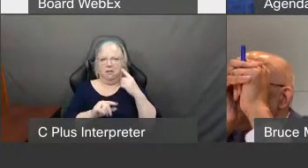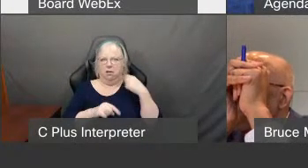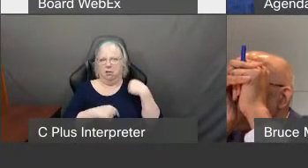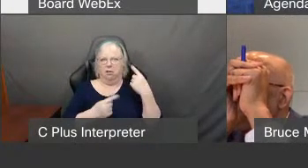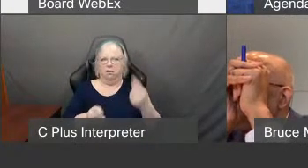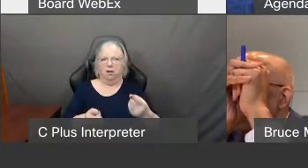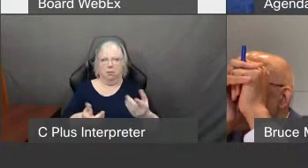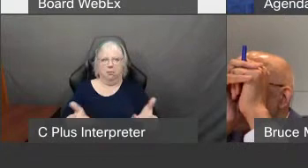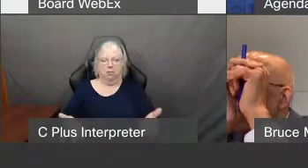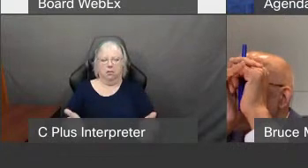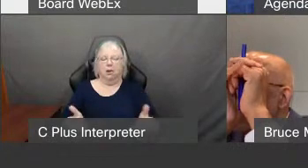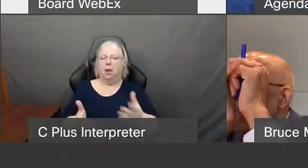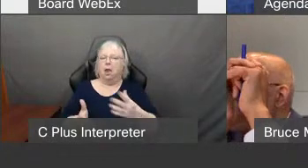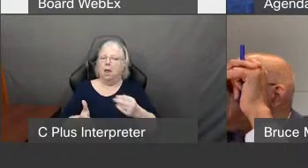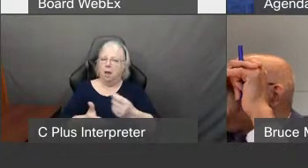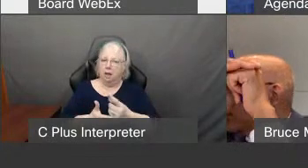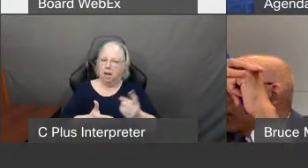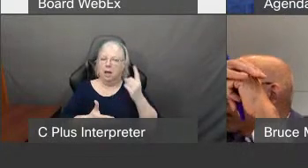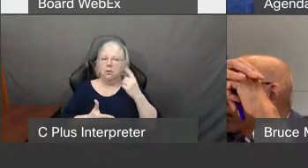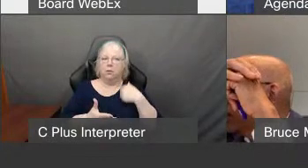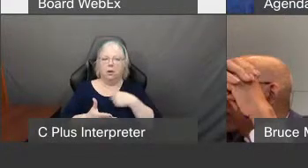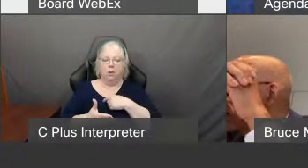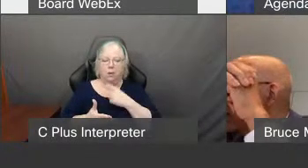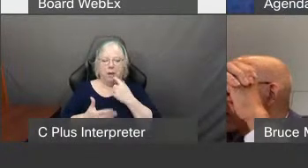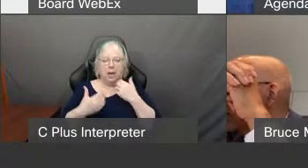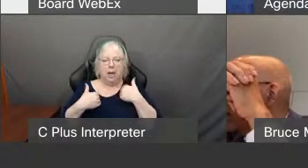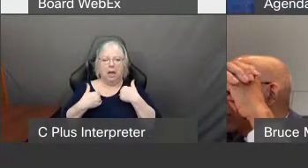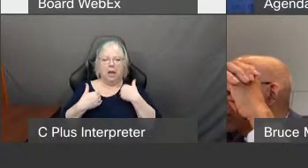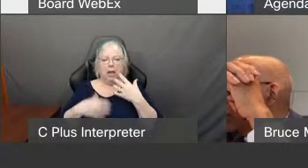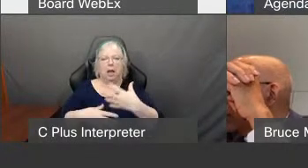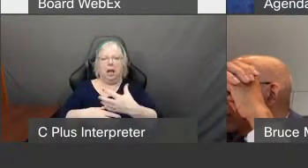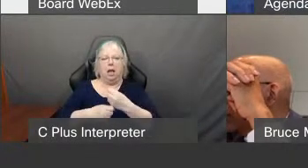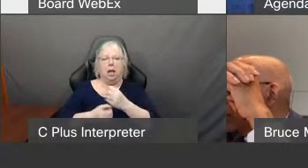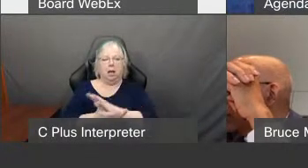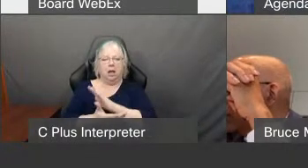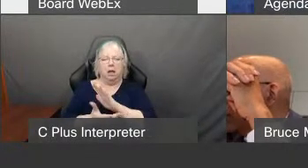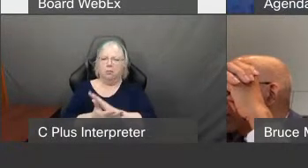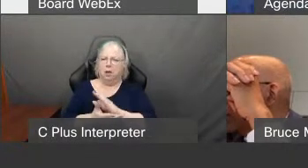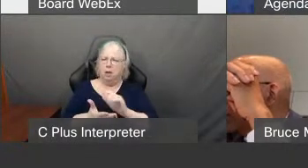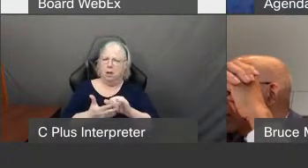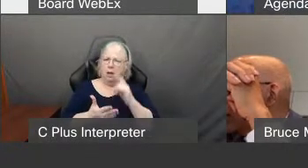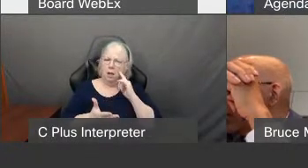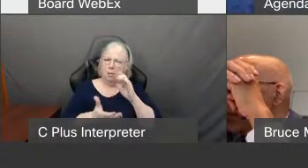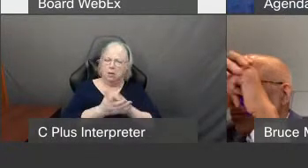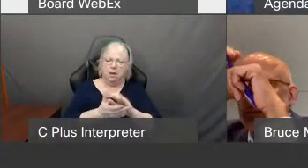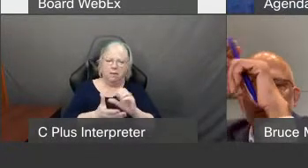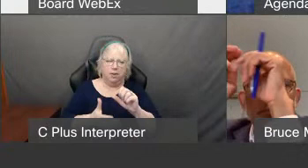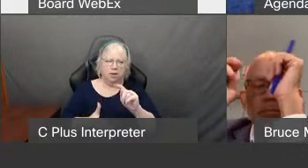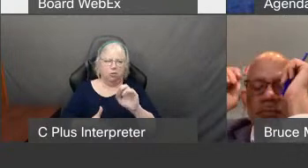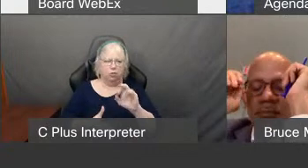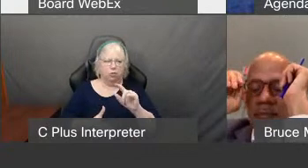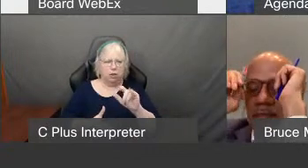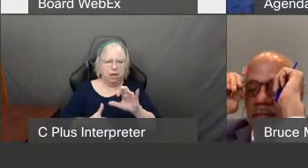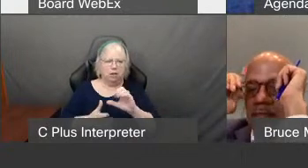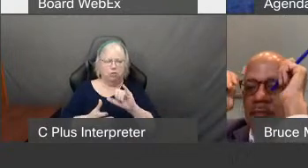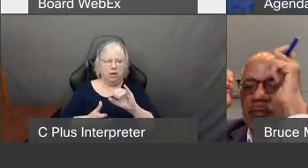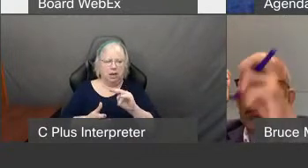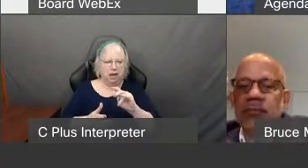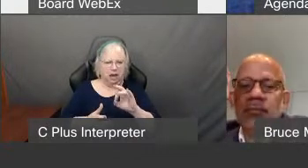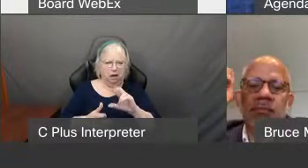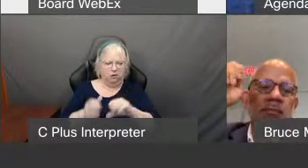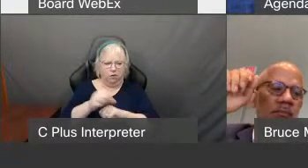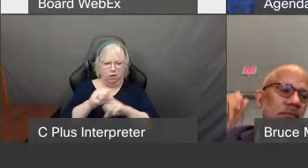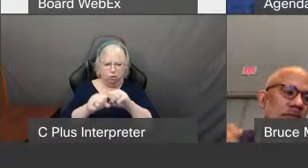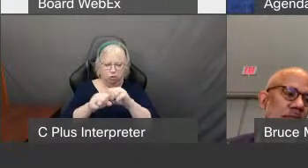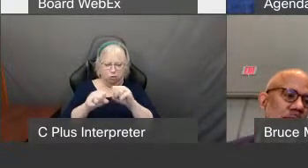before. And last week we got a document that I believe that the Strategic Infrastructure